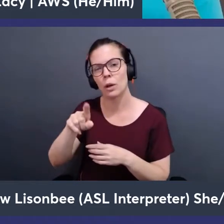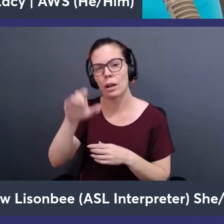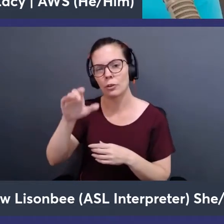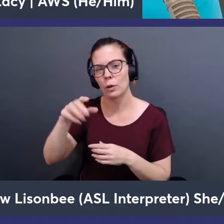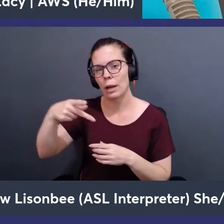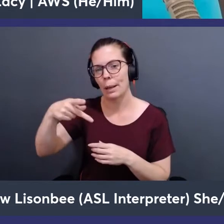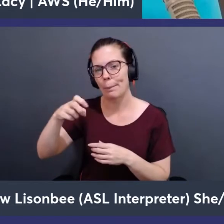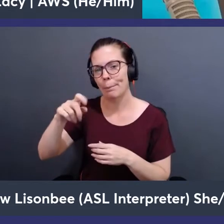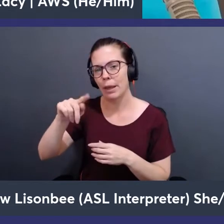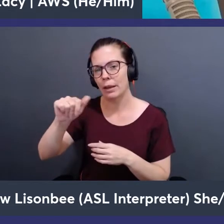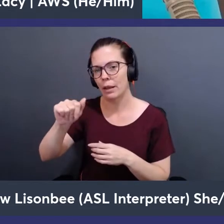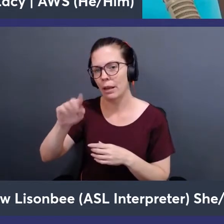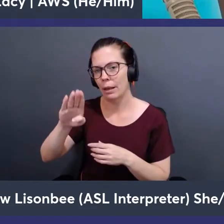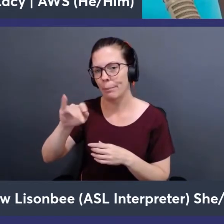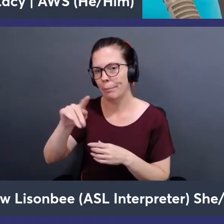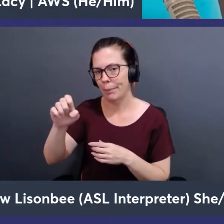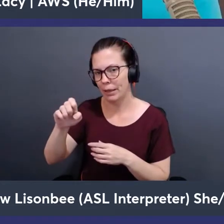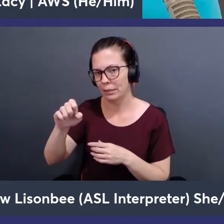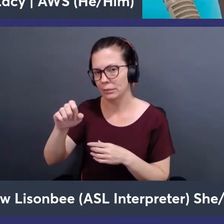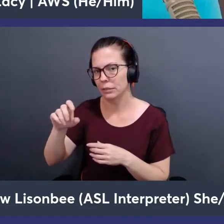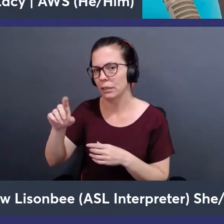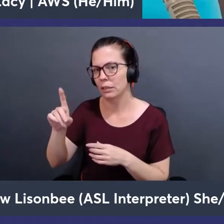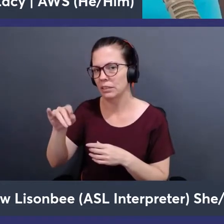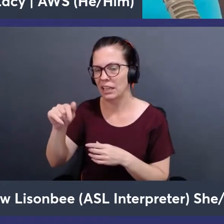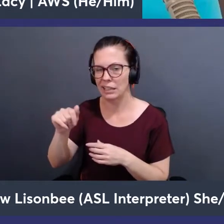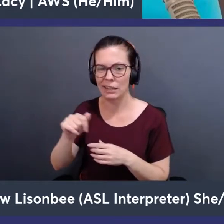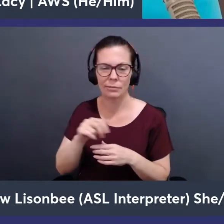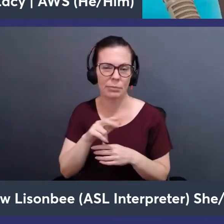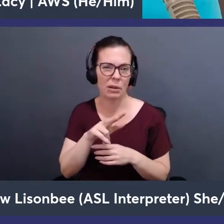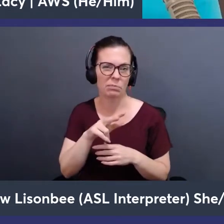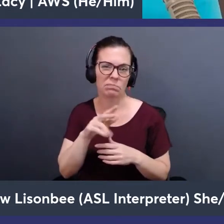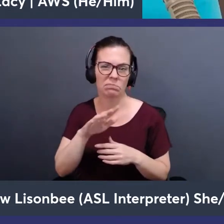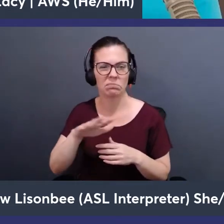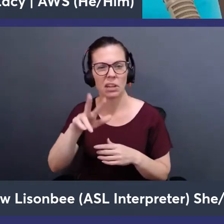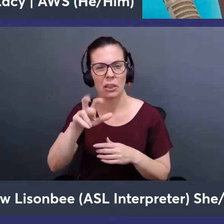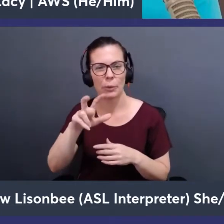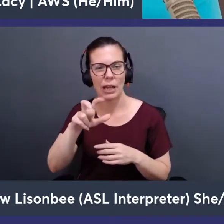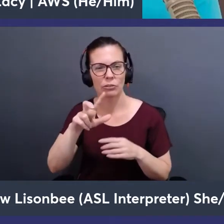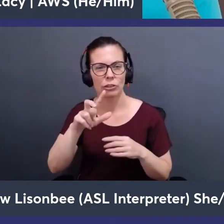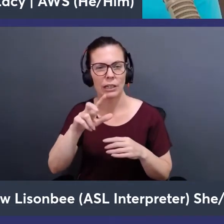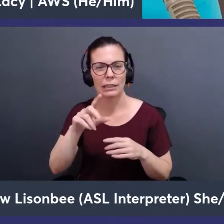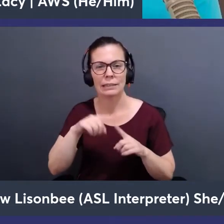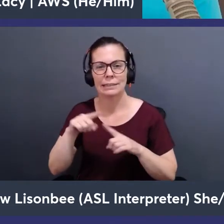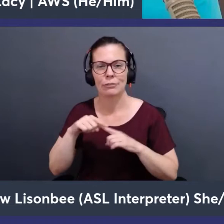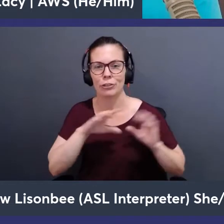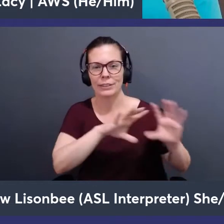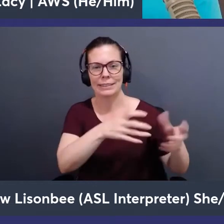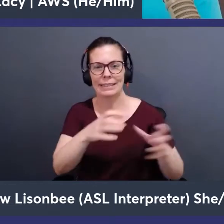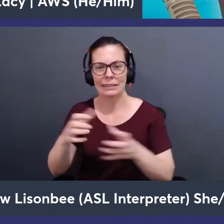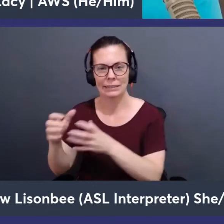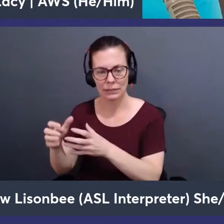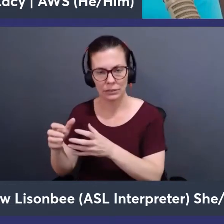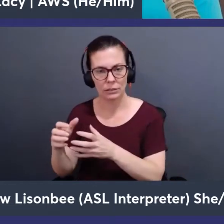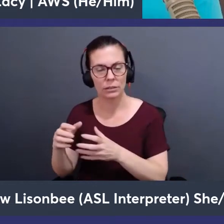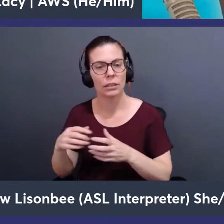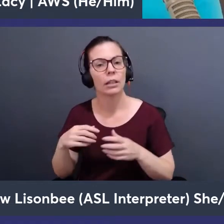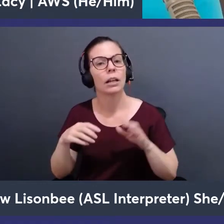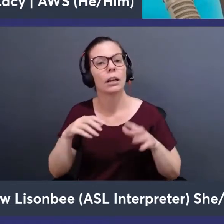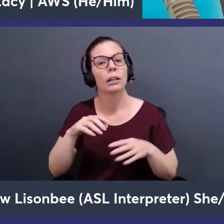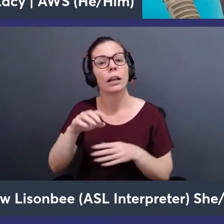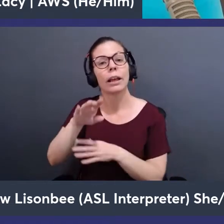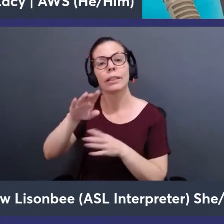and we have somewhere around 300 plus different data sets. We categorize in 14